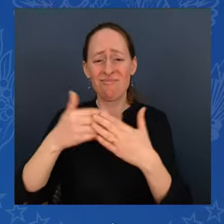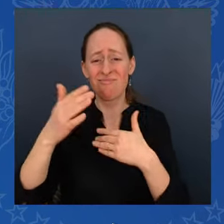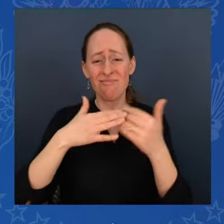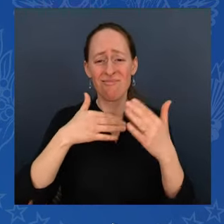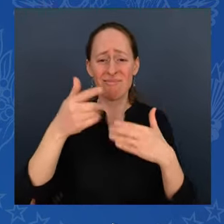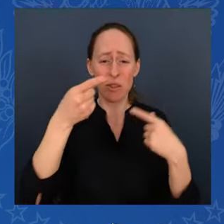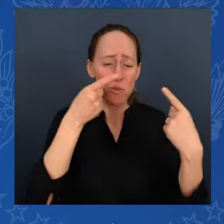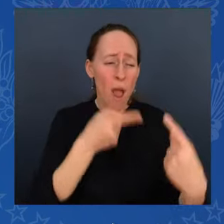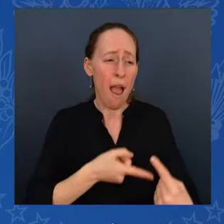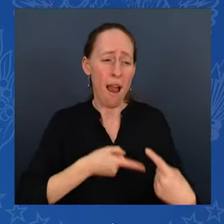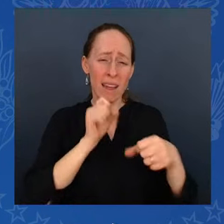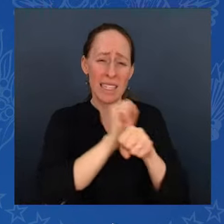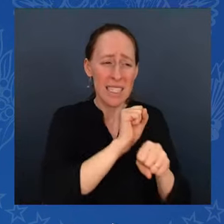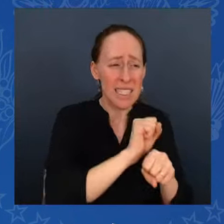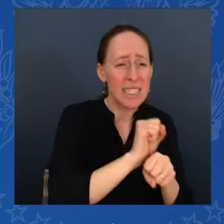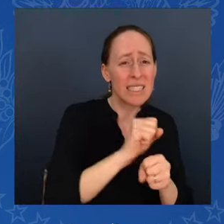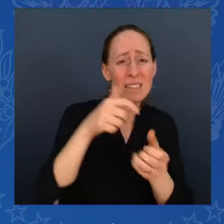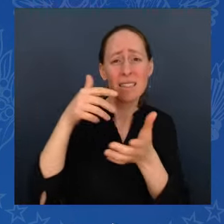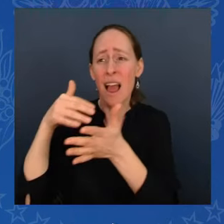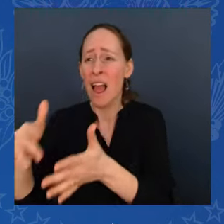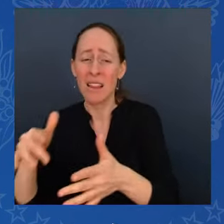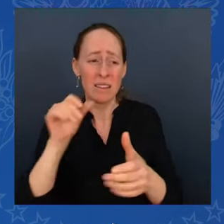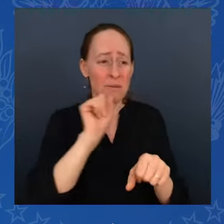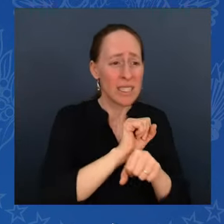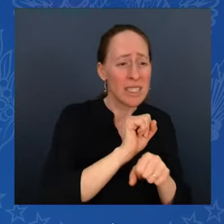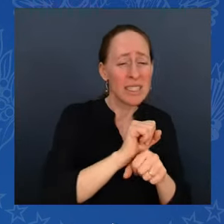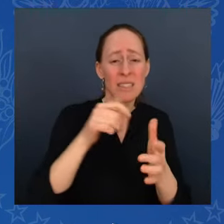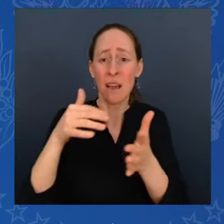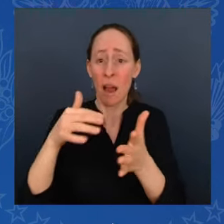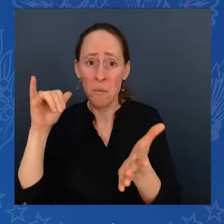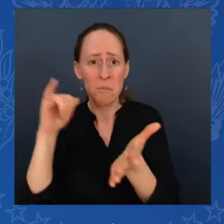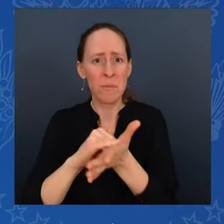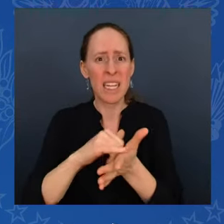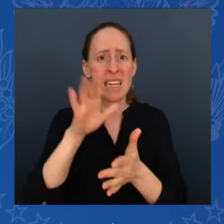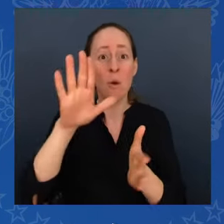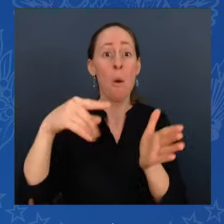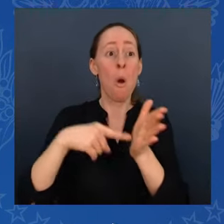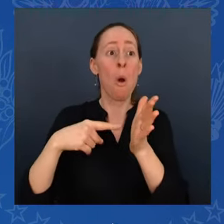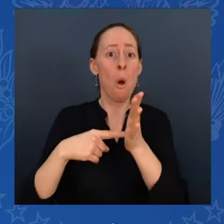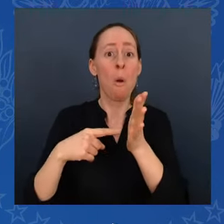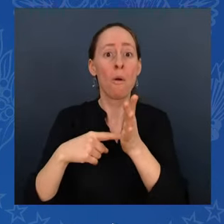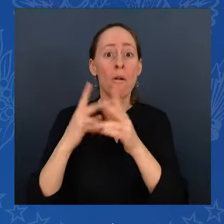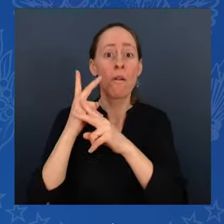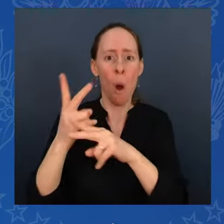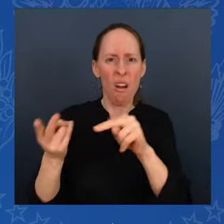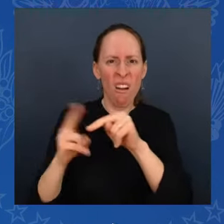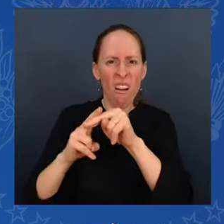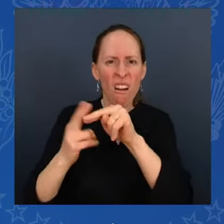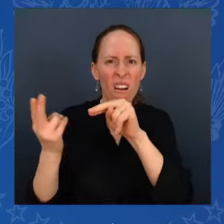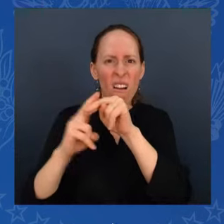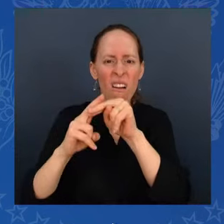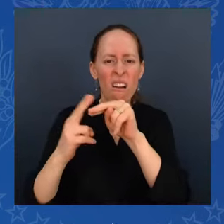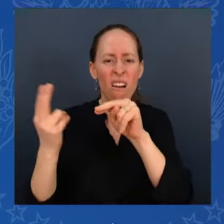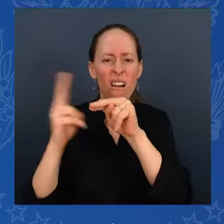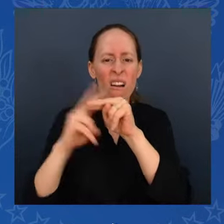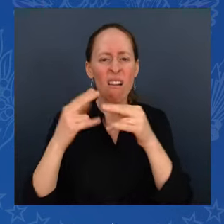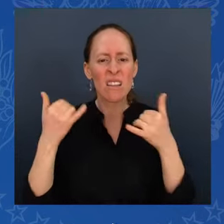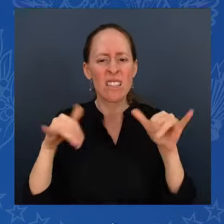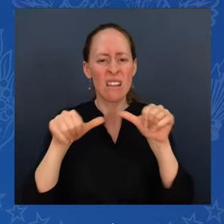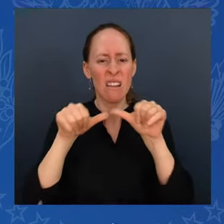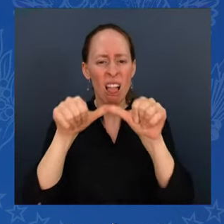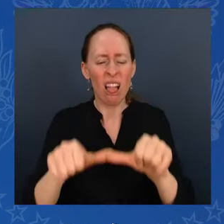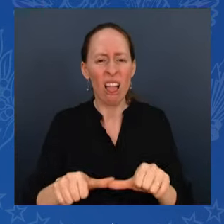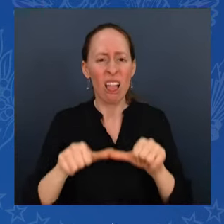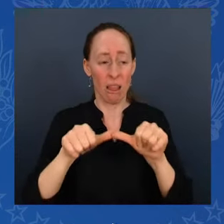diminishes. Too many people feel the strain and stress, wondering if they're going to get married, have their first child, start a